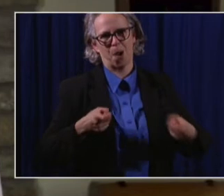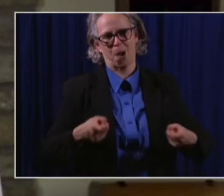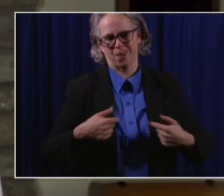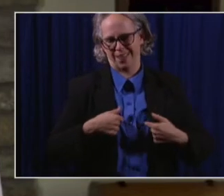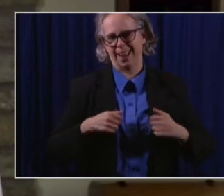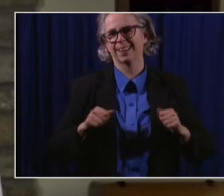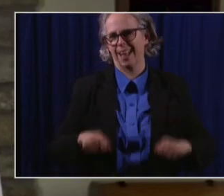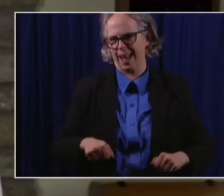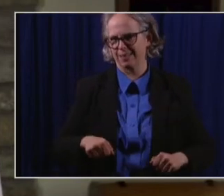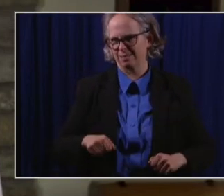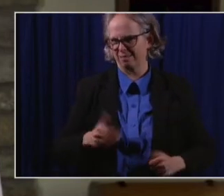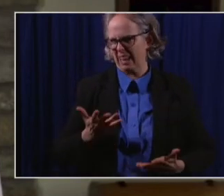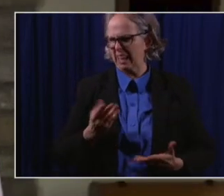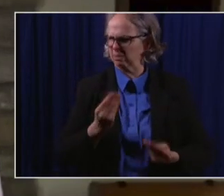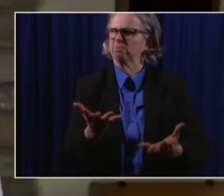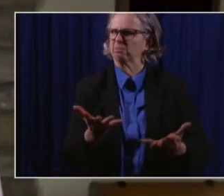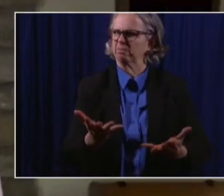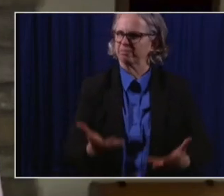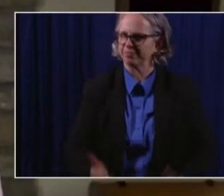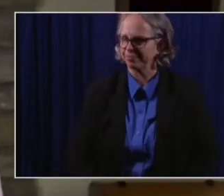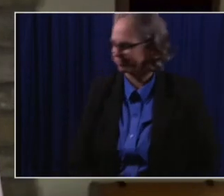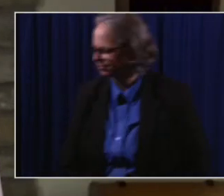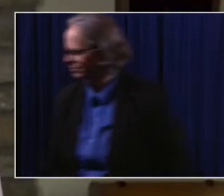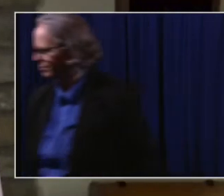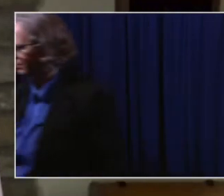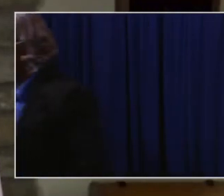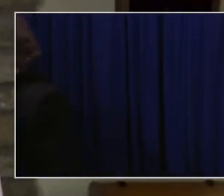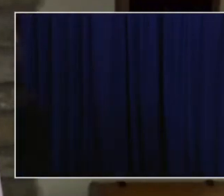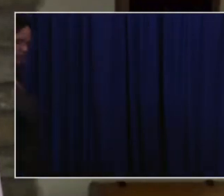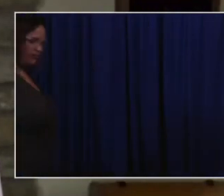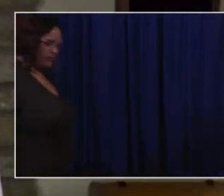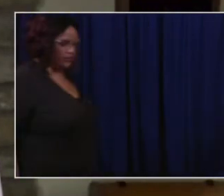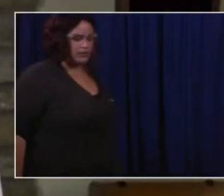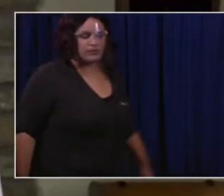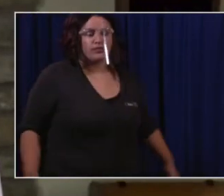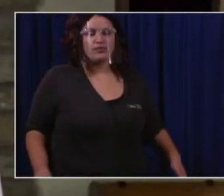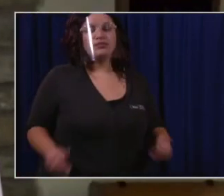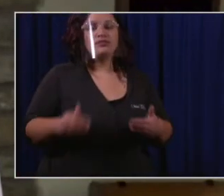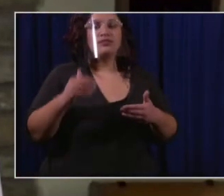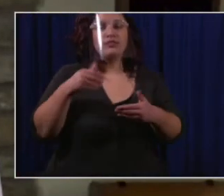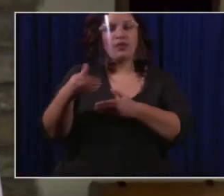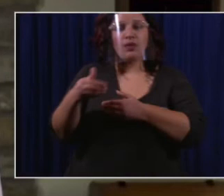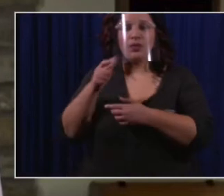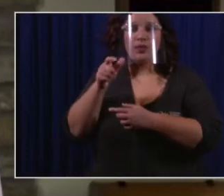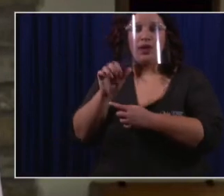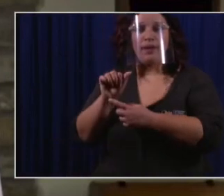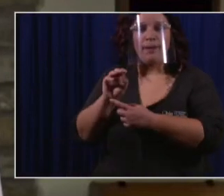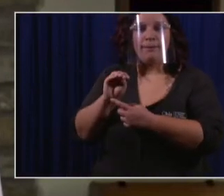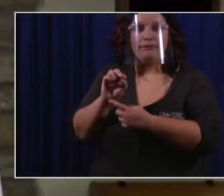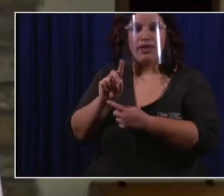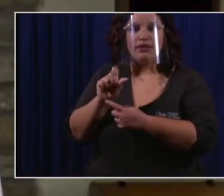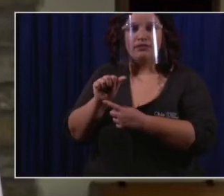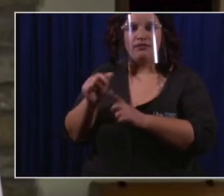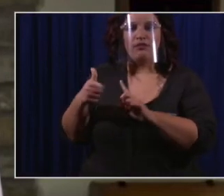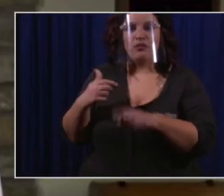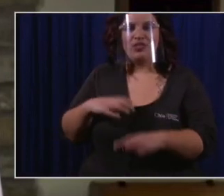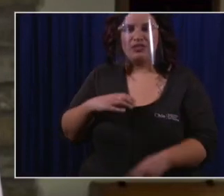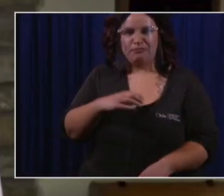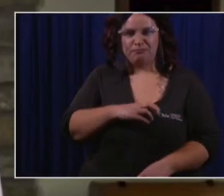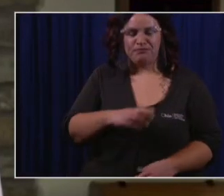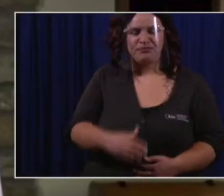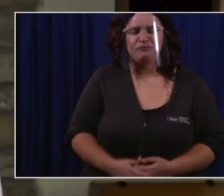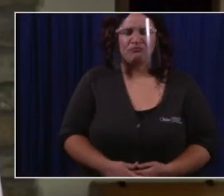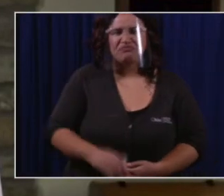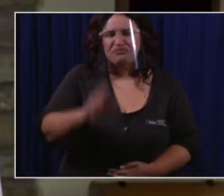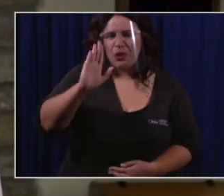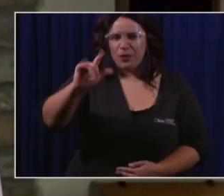Next question is from Amanda Allen at WEWS in Cleveland. Hey, Governor. So you